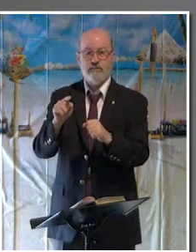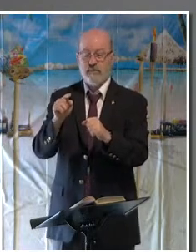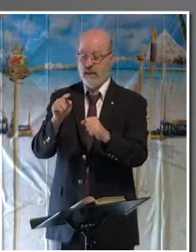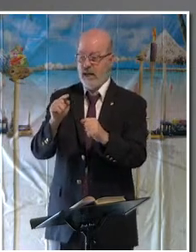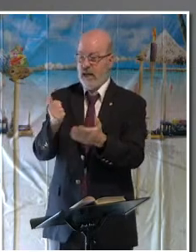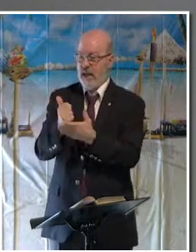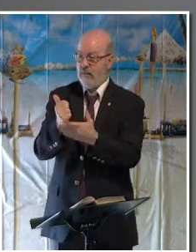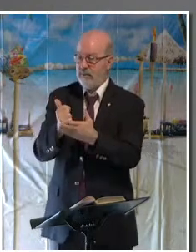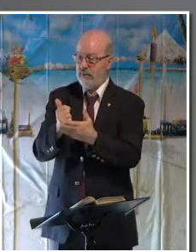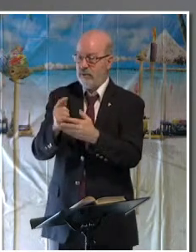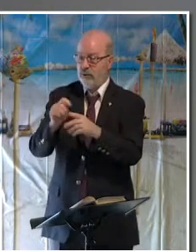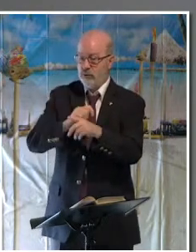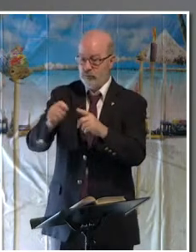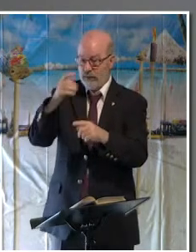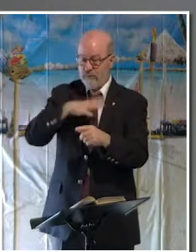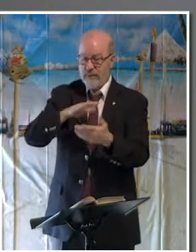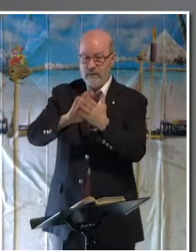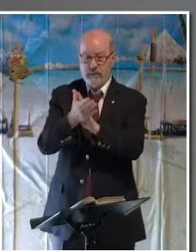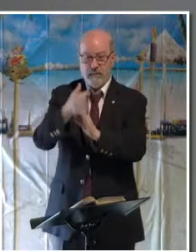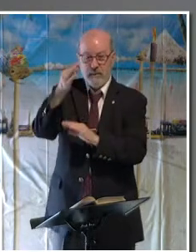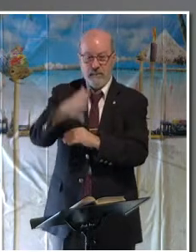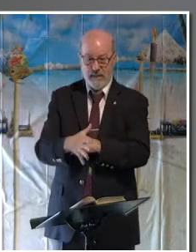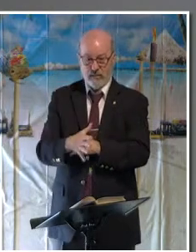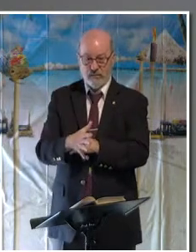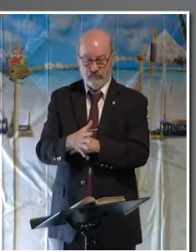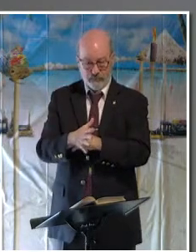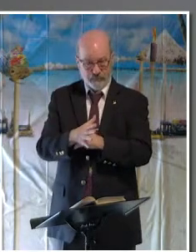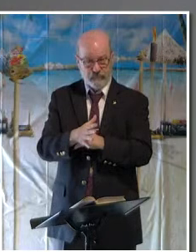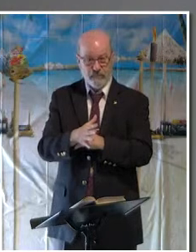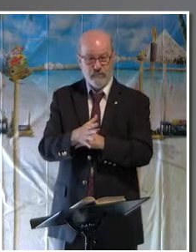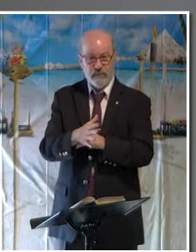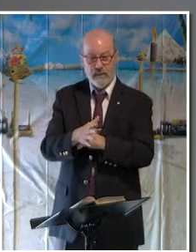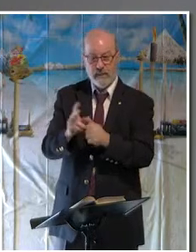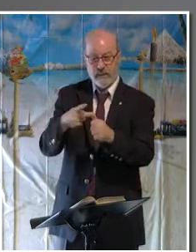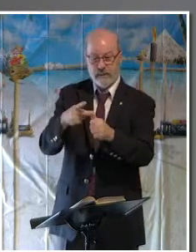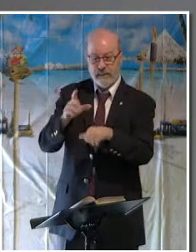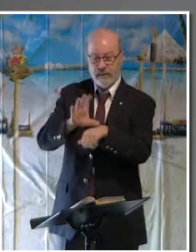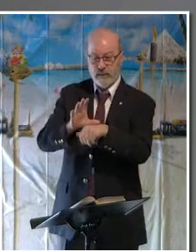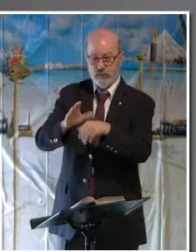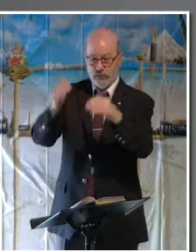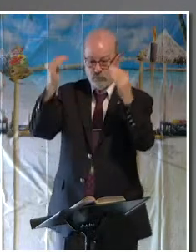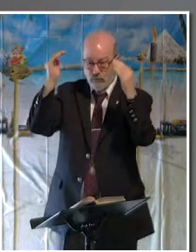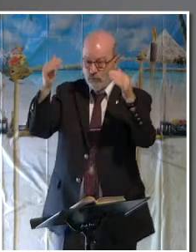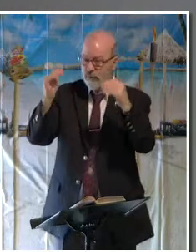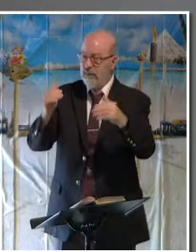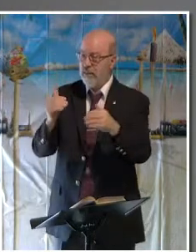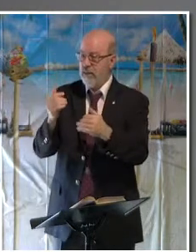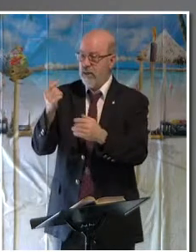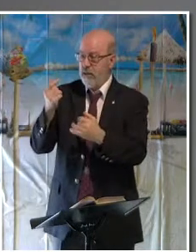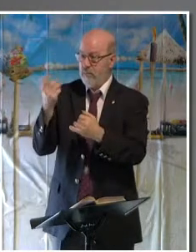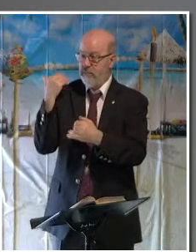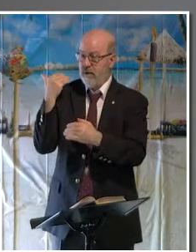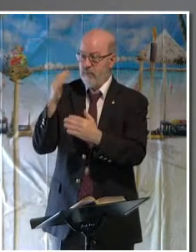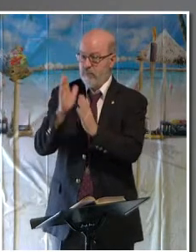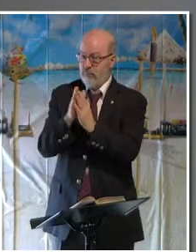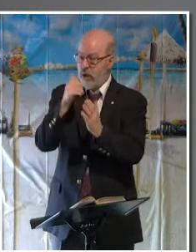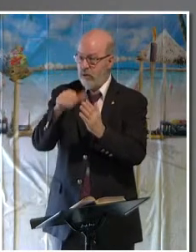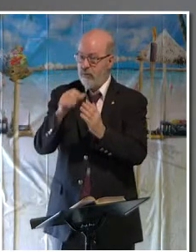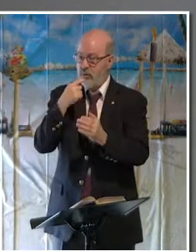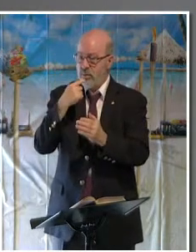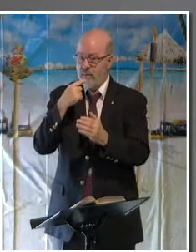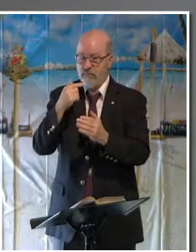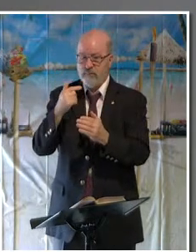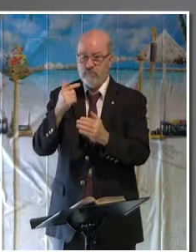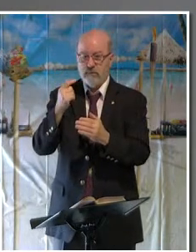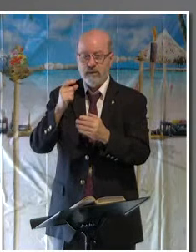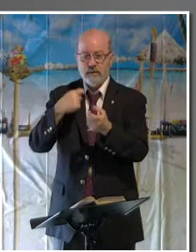with his in helping train these men to become pastors. A second, church roofing. In our last prayer letter, we told you about roofing